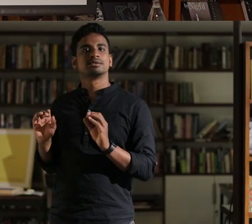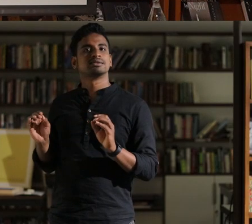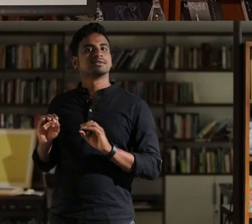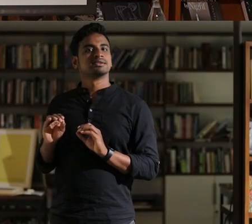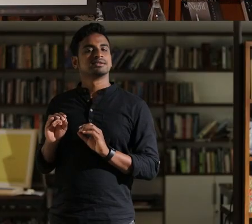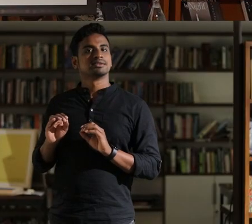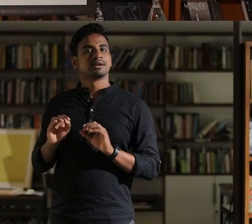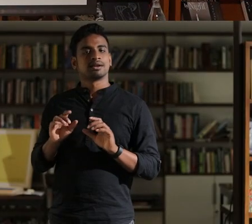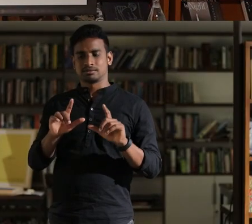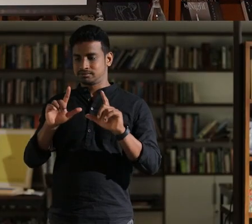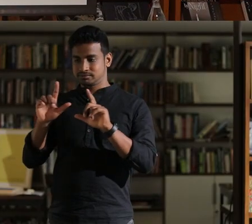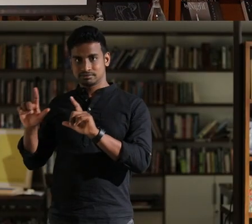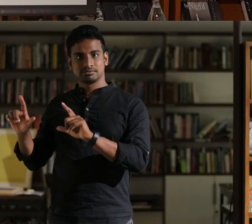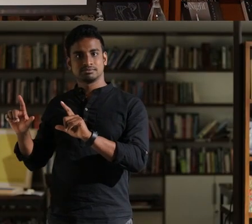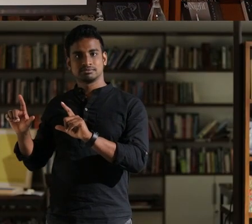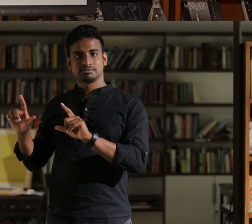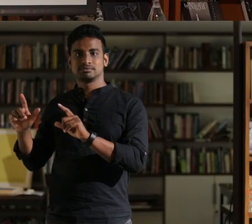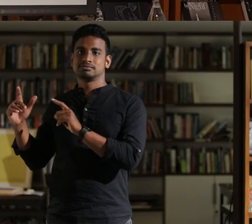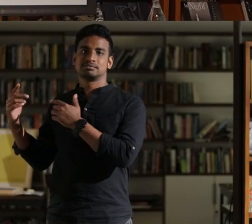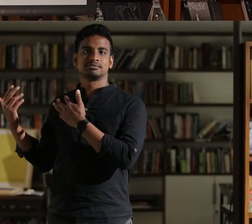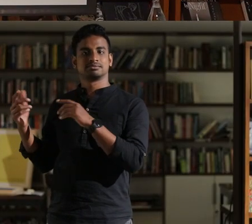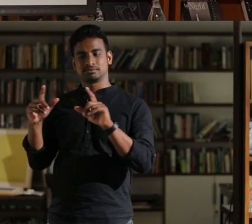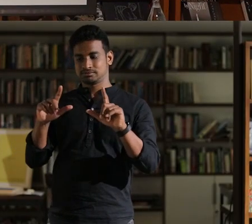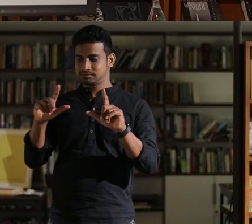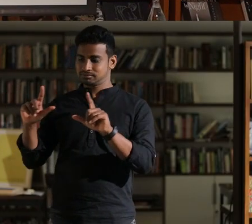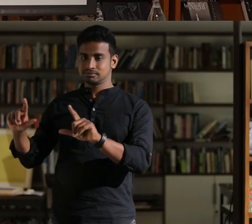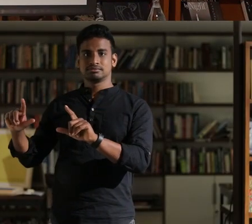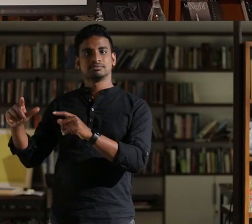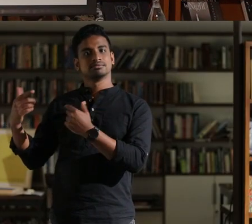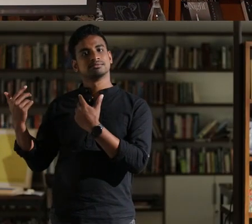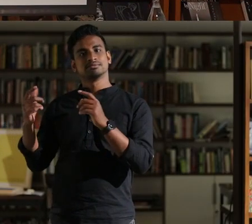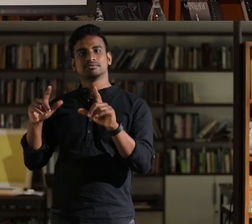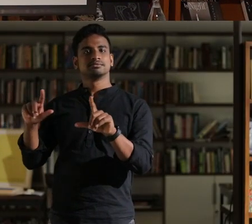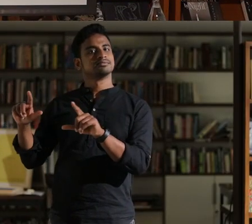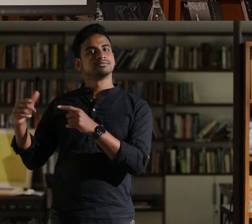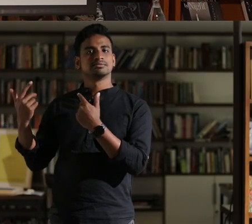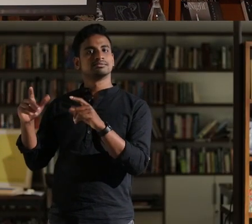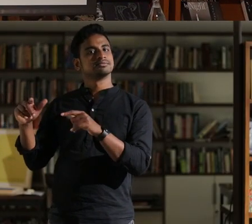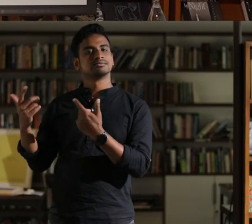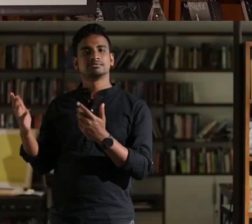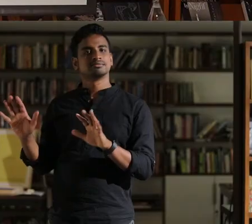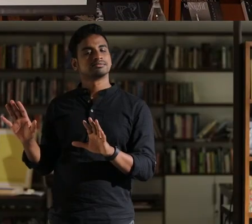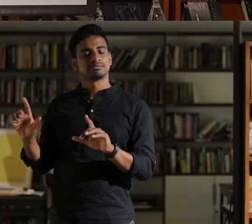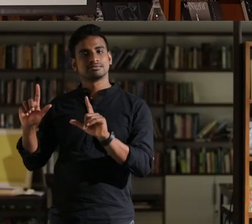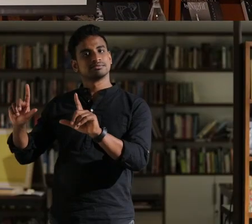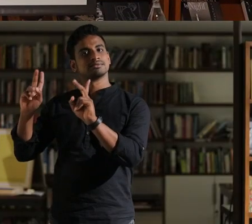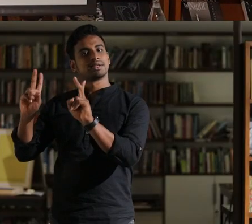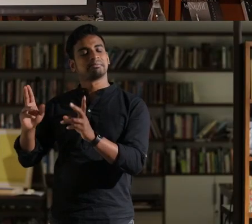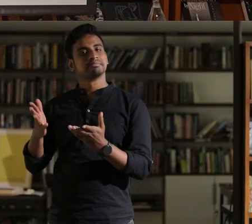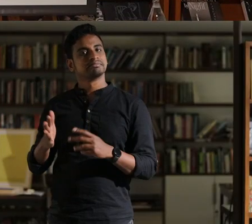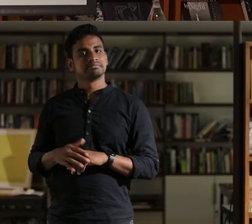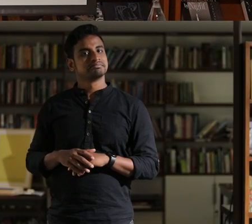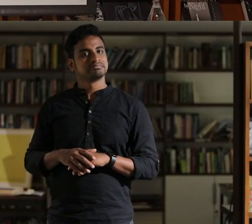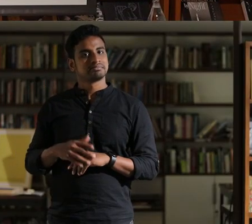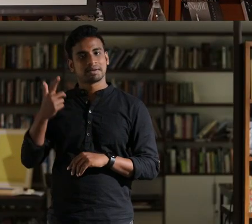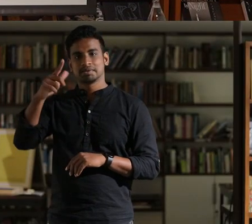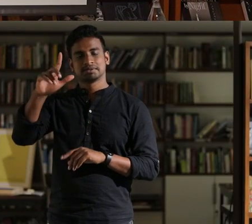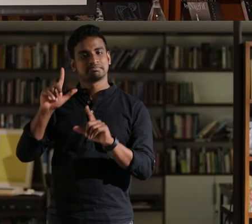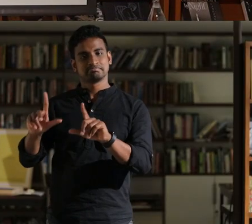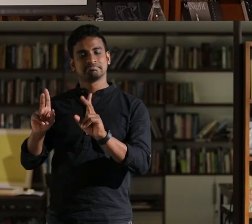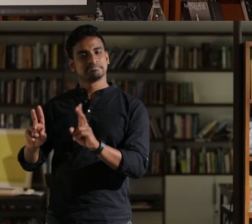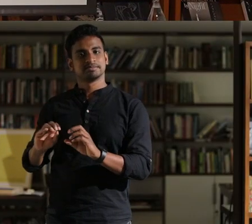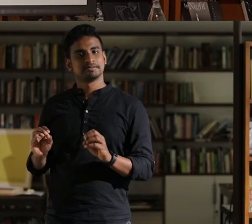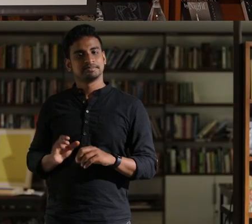in and they go out. We don't try to keep anything in the museum. They're all on loan for exhibitions and they go out again. In